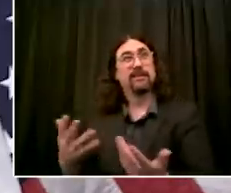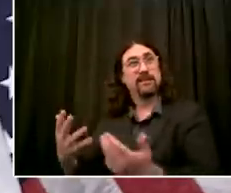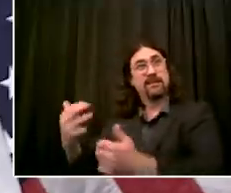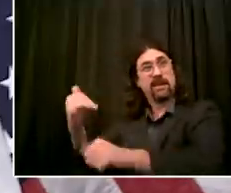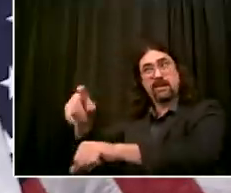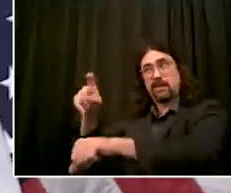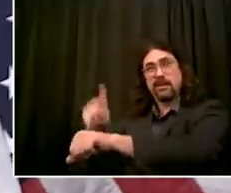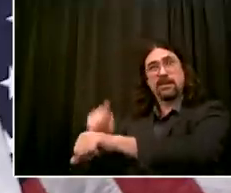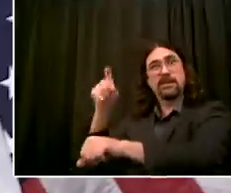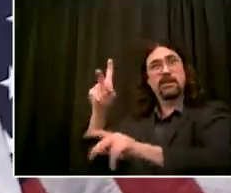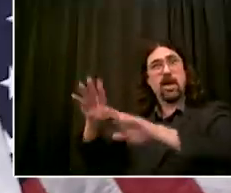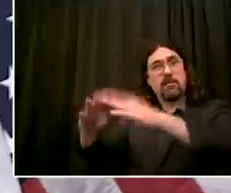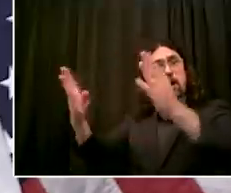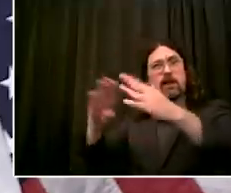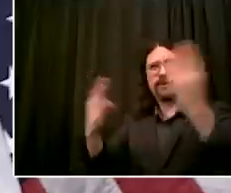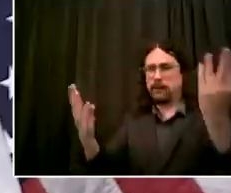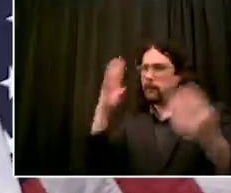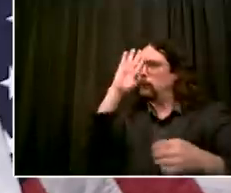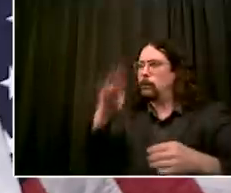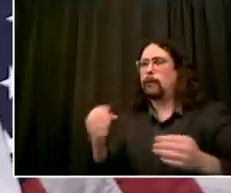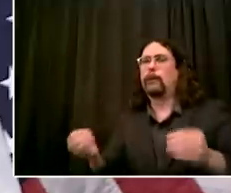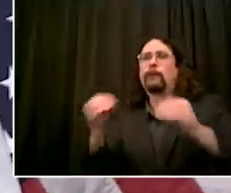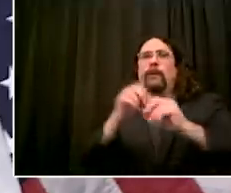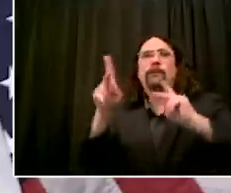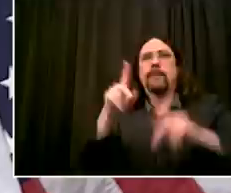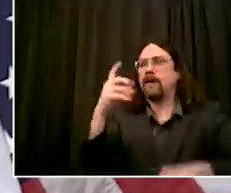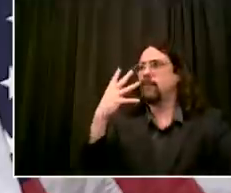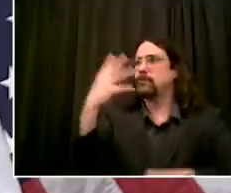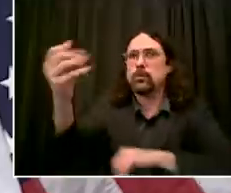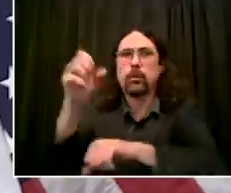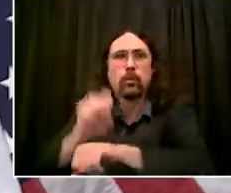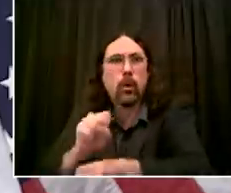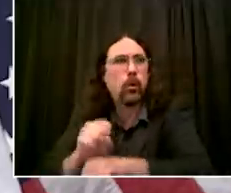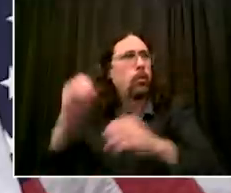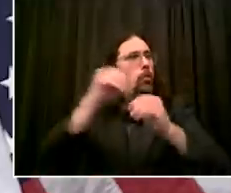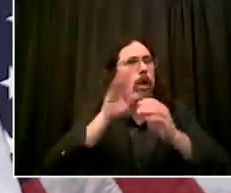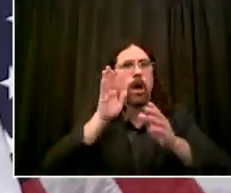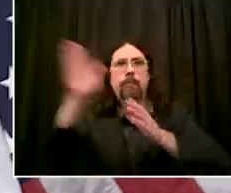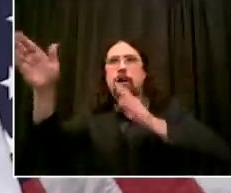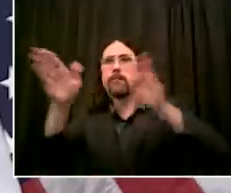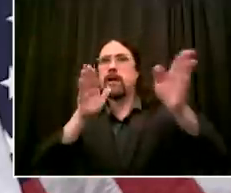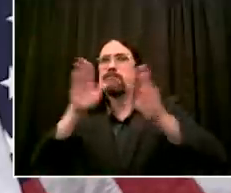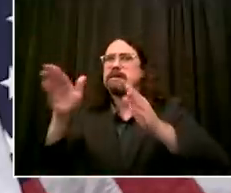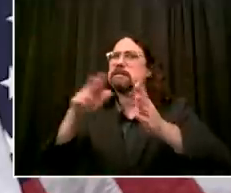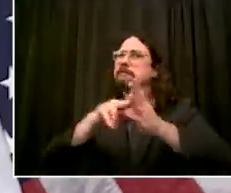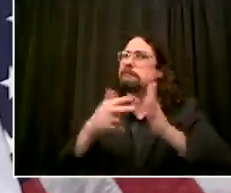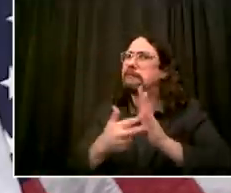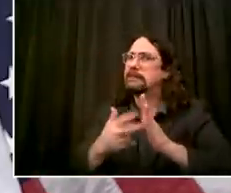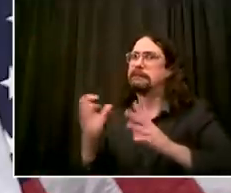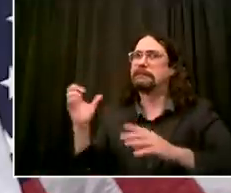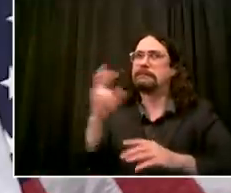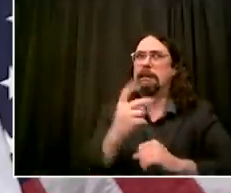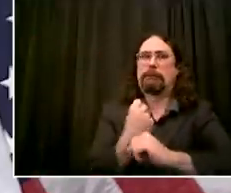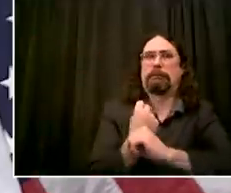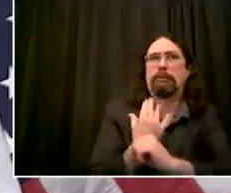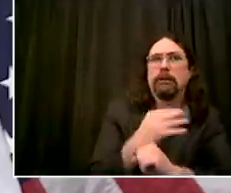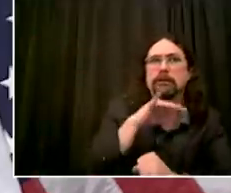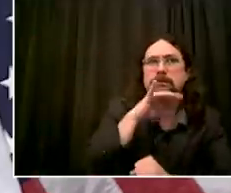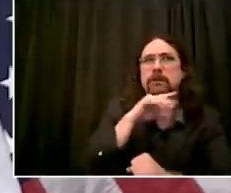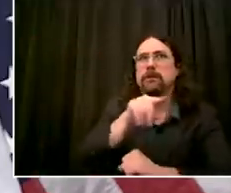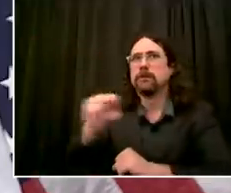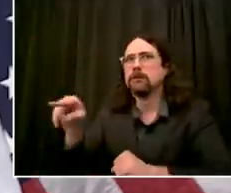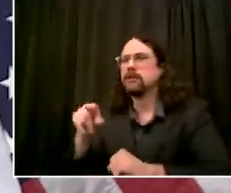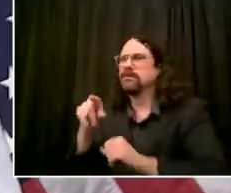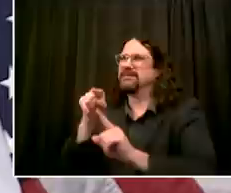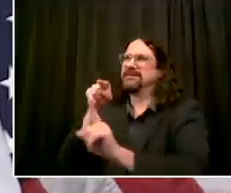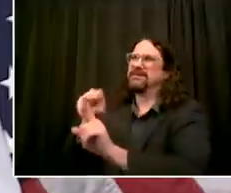been talking to folks at the MTA about how do we do this right. I had a very good conversation a few days ago with the head of the MTA, Pat